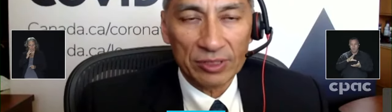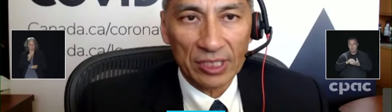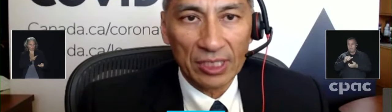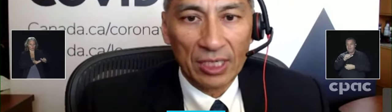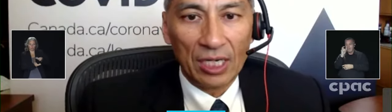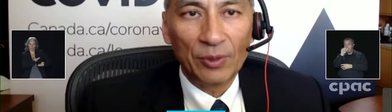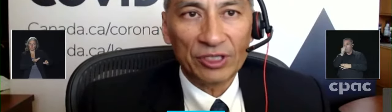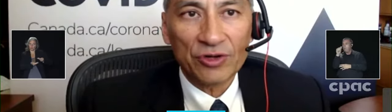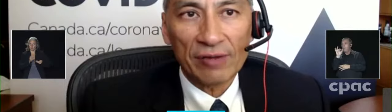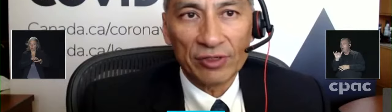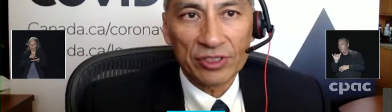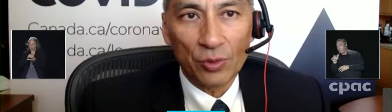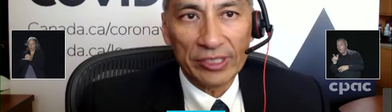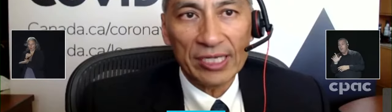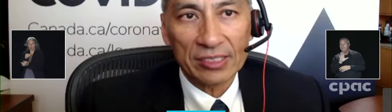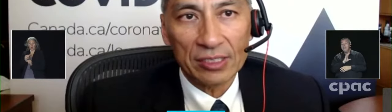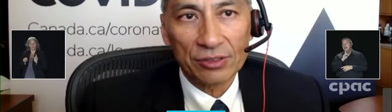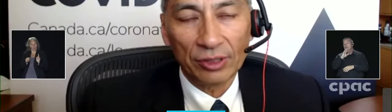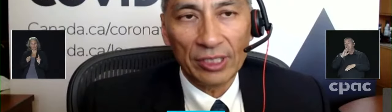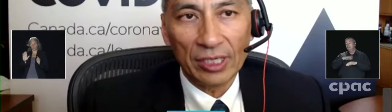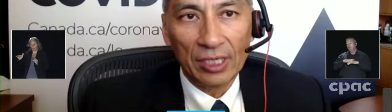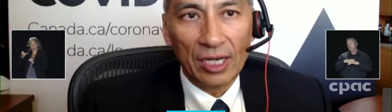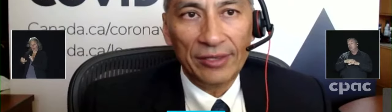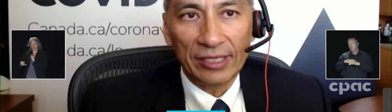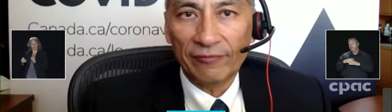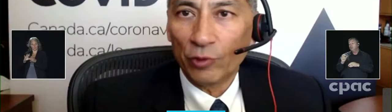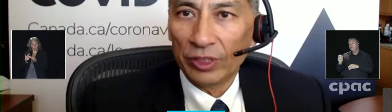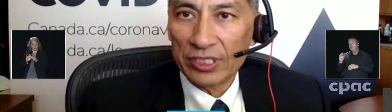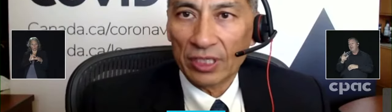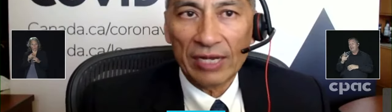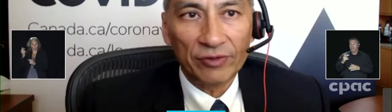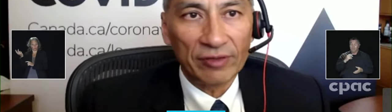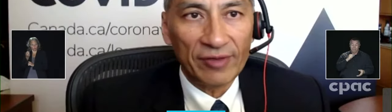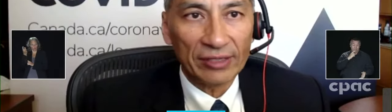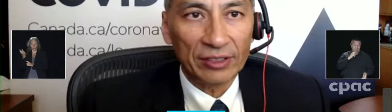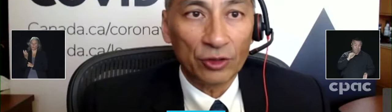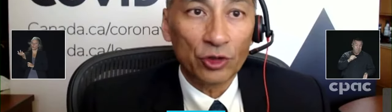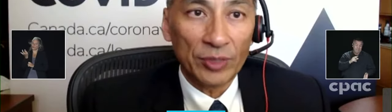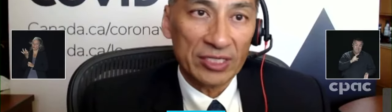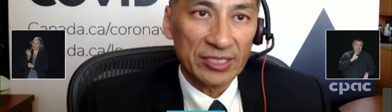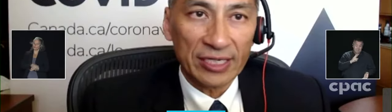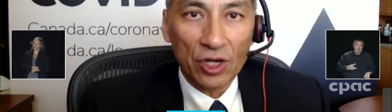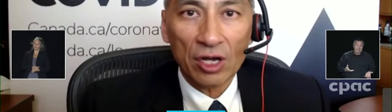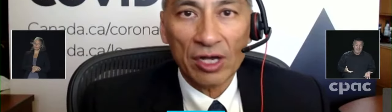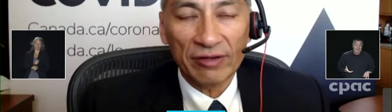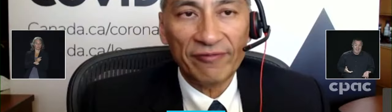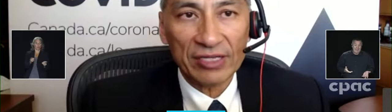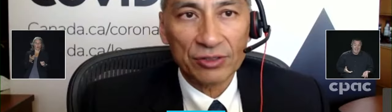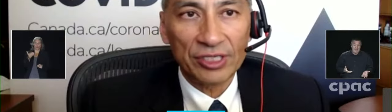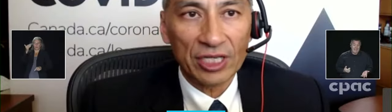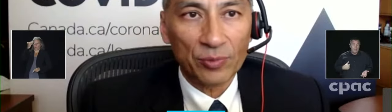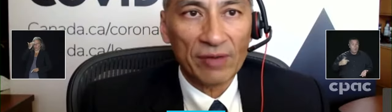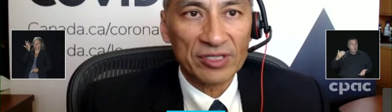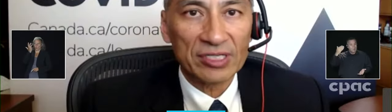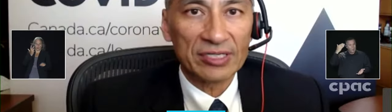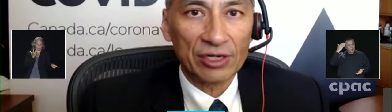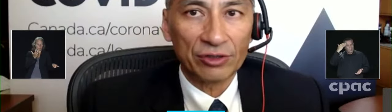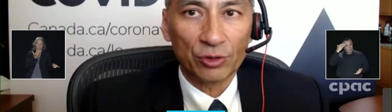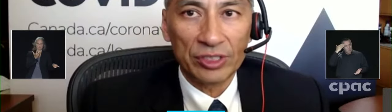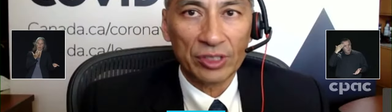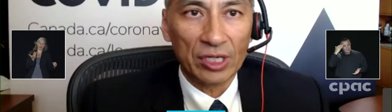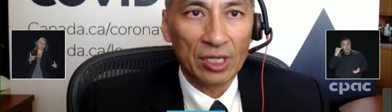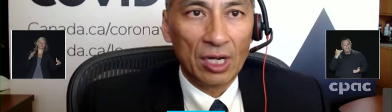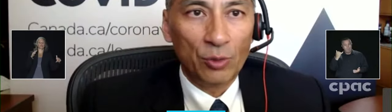point about the travel and so on, yes, certainly I think everyone is alive to the fact that there could be, as you say, knock-on effects to the other provinces